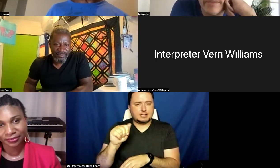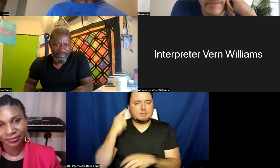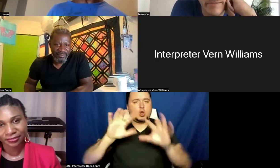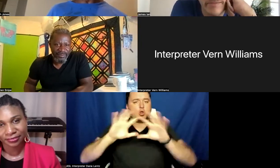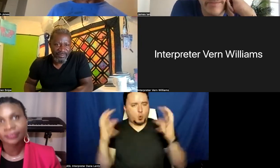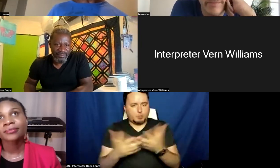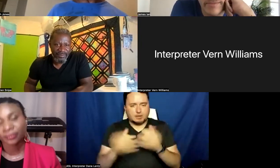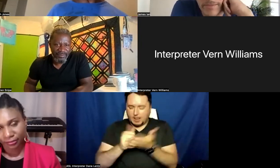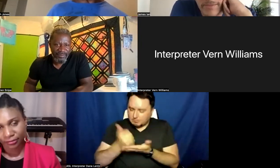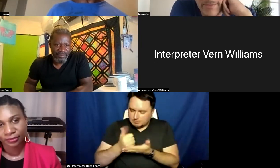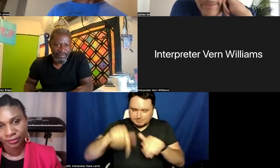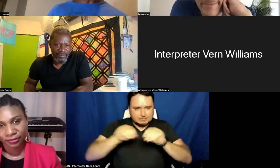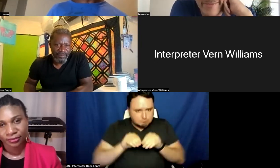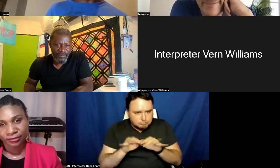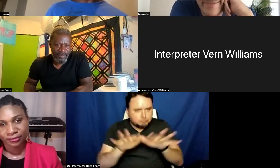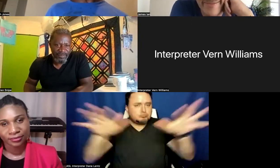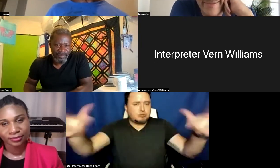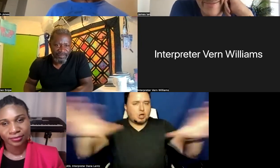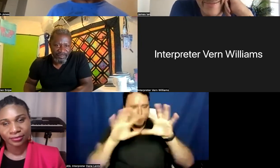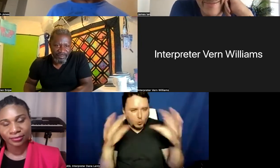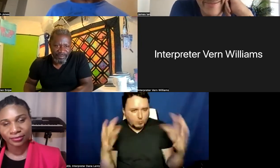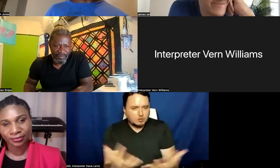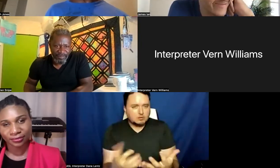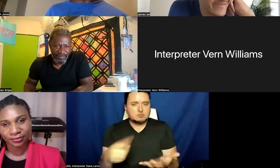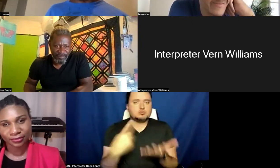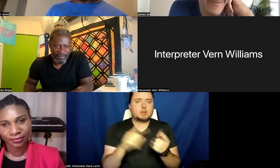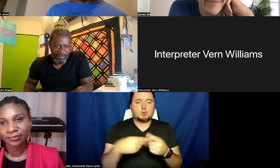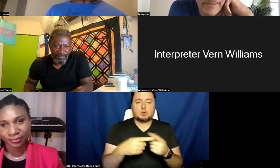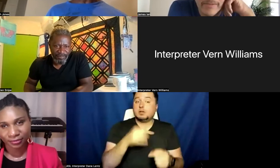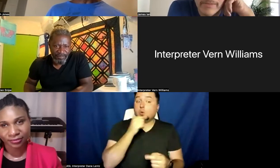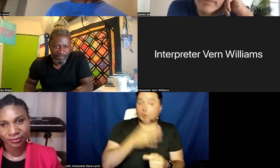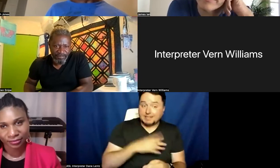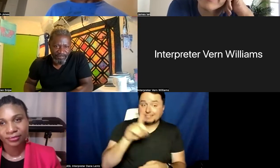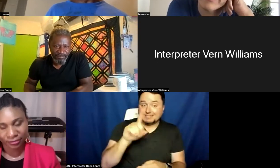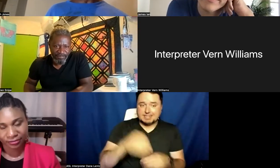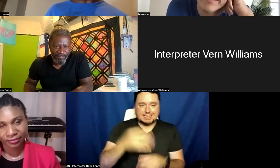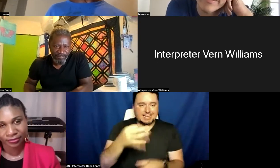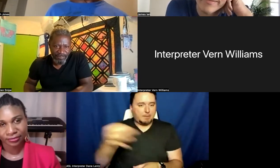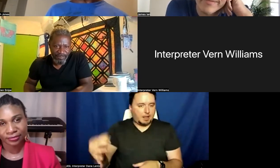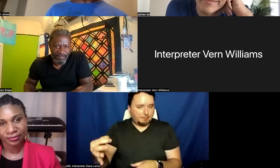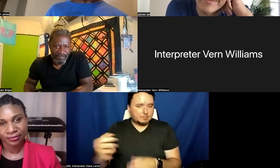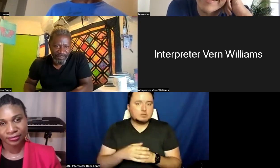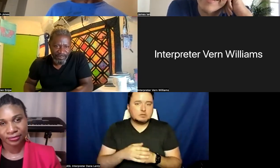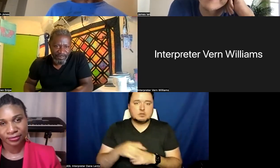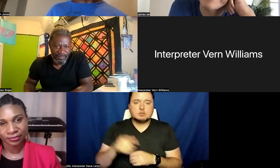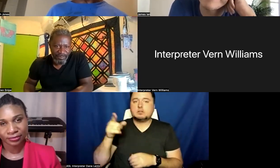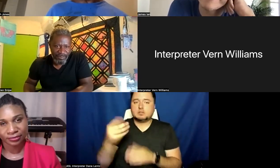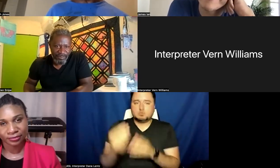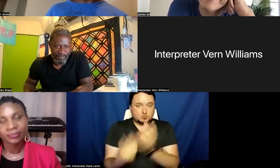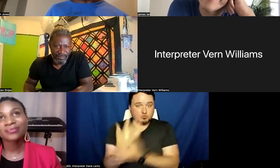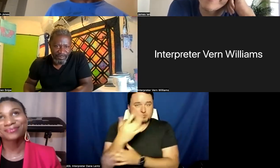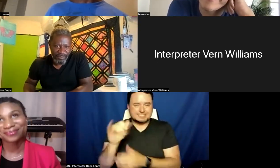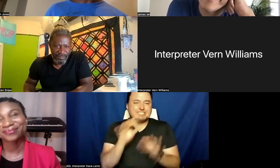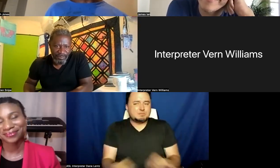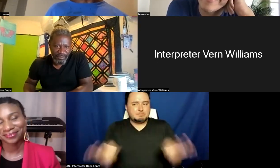global scale, to talk about, women in disability and hip hop. As a girl dad, it's important